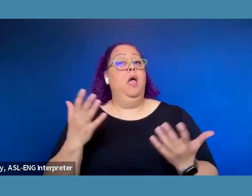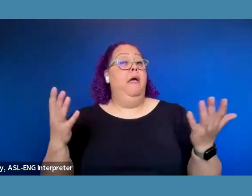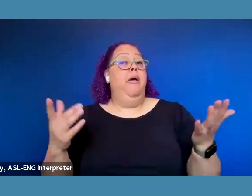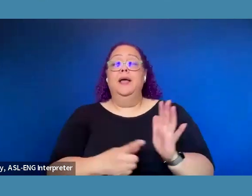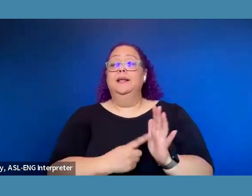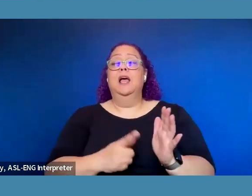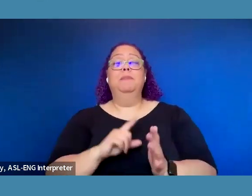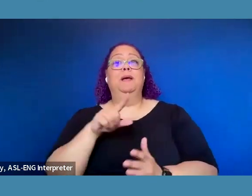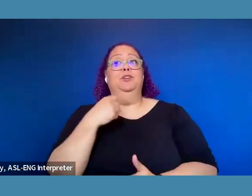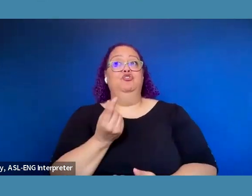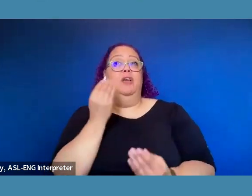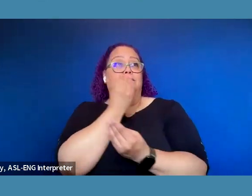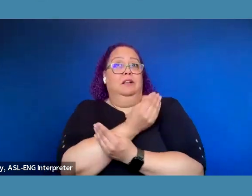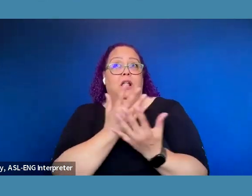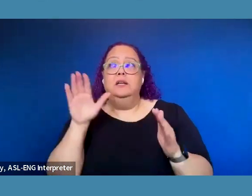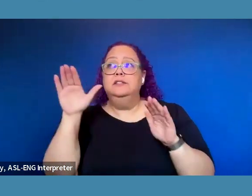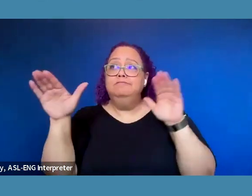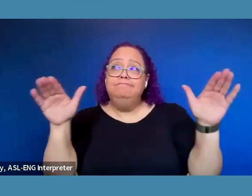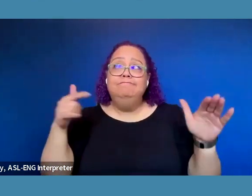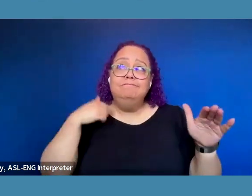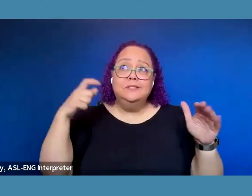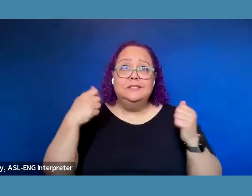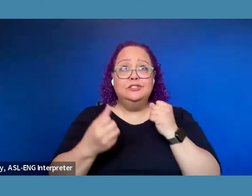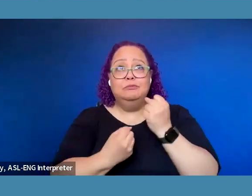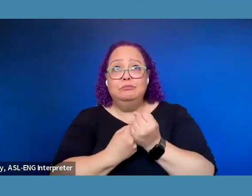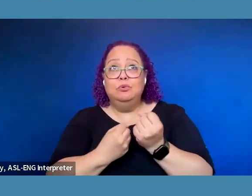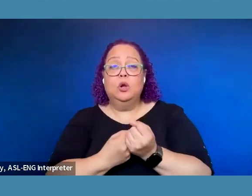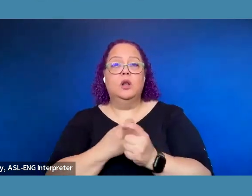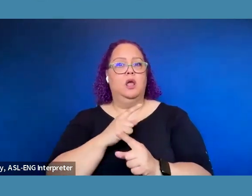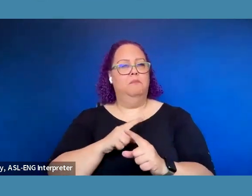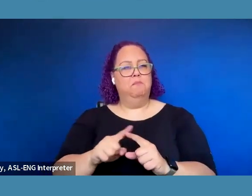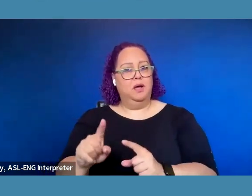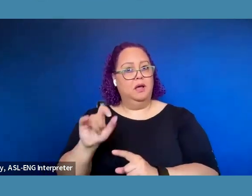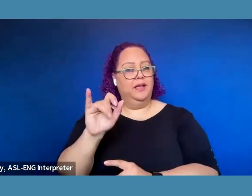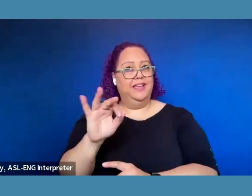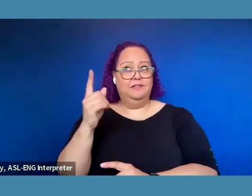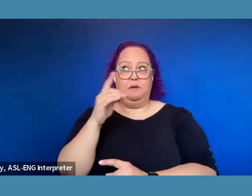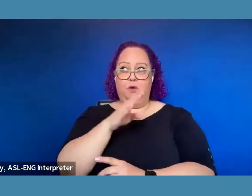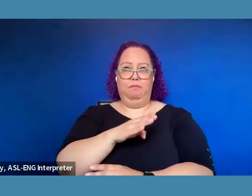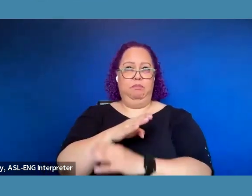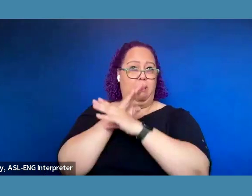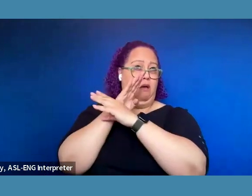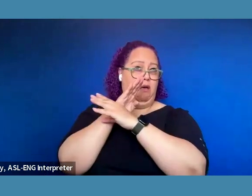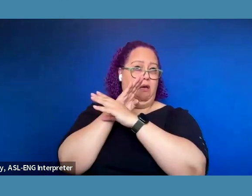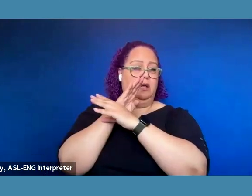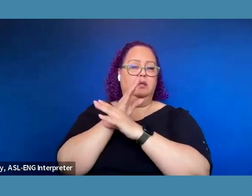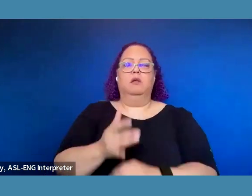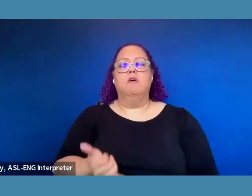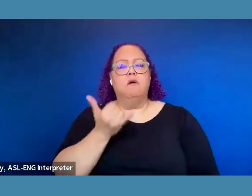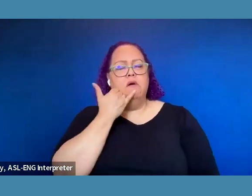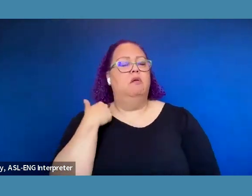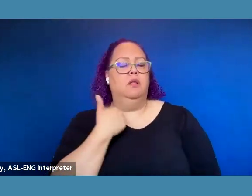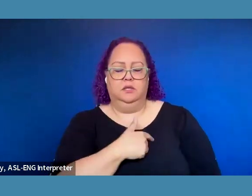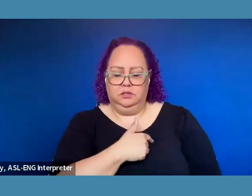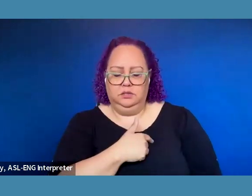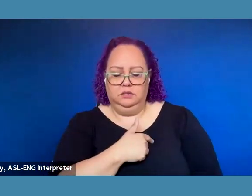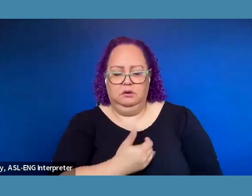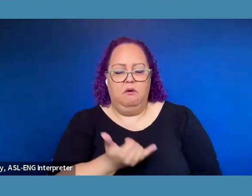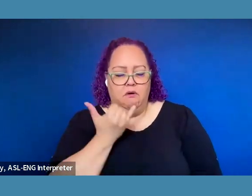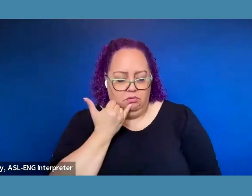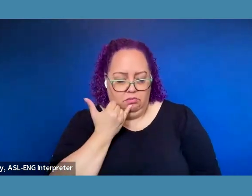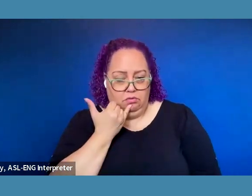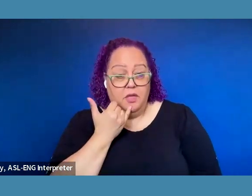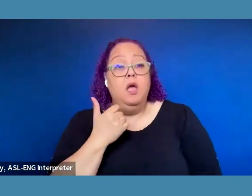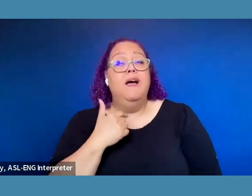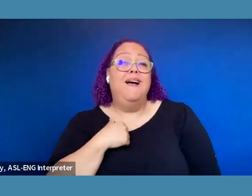good. But if your support is being obstructed, then you should call us. I have actually had this